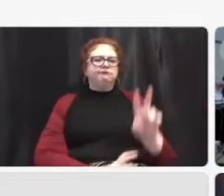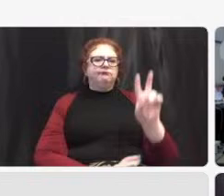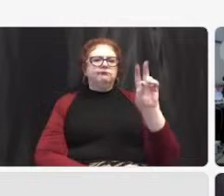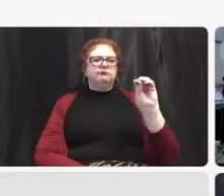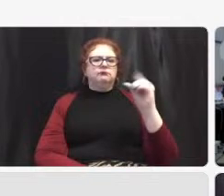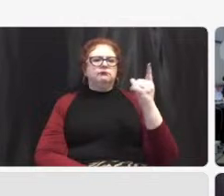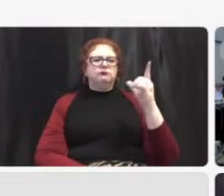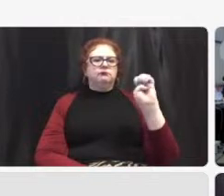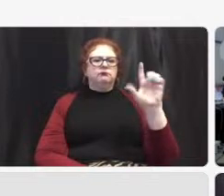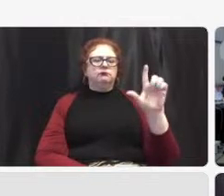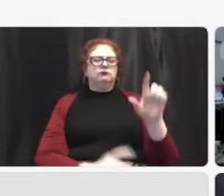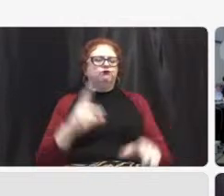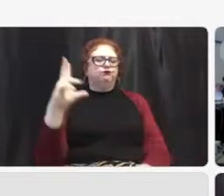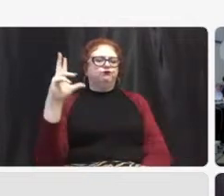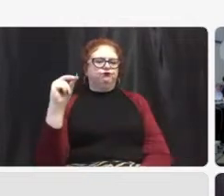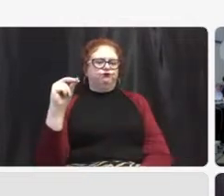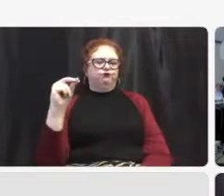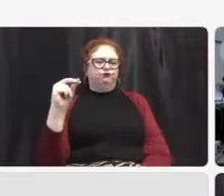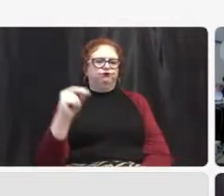Vogel? No.